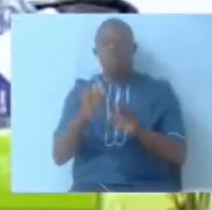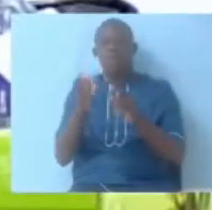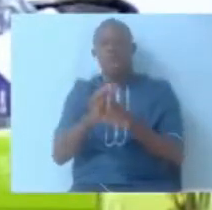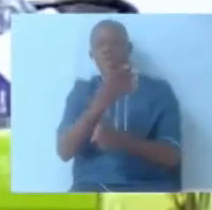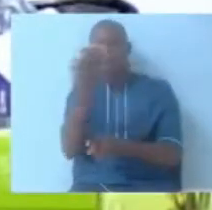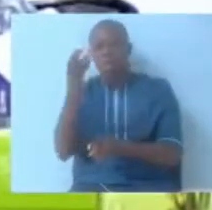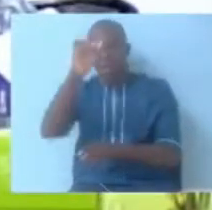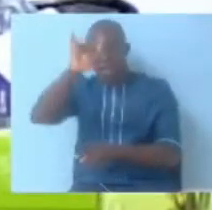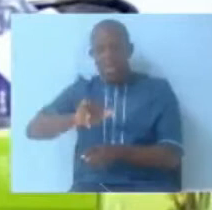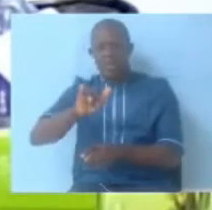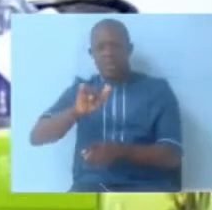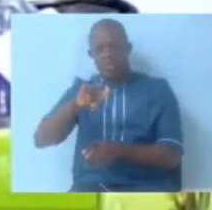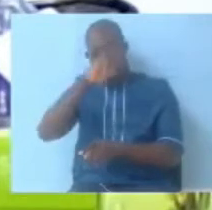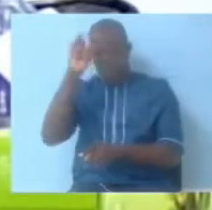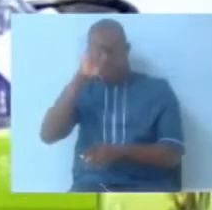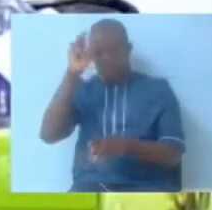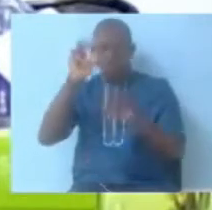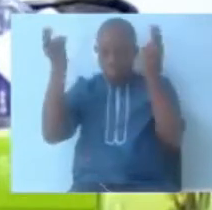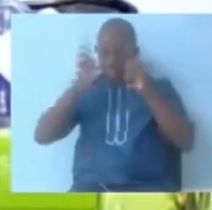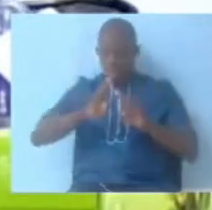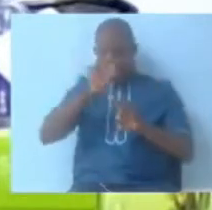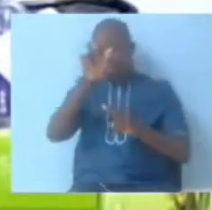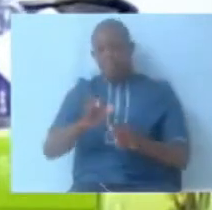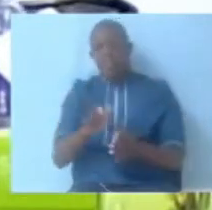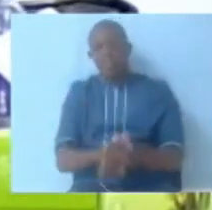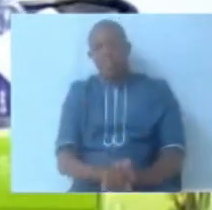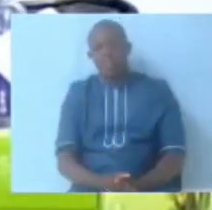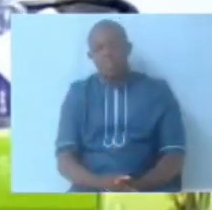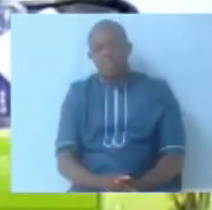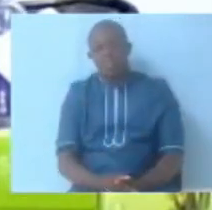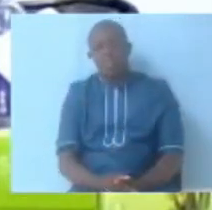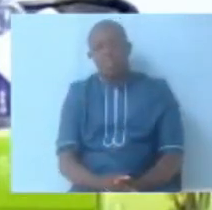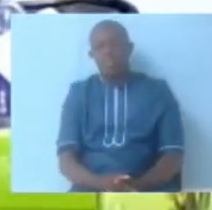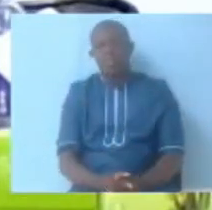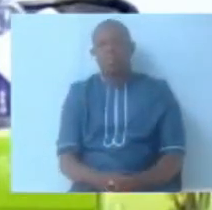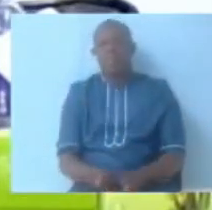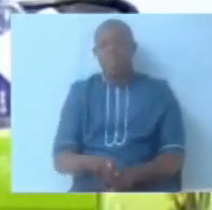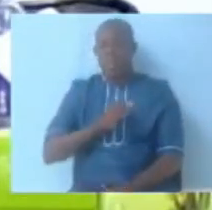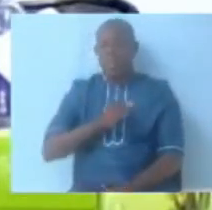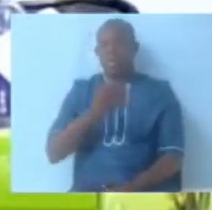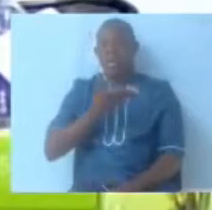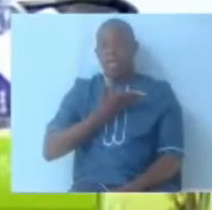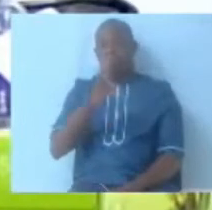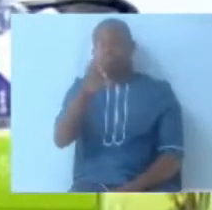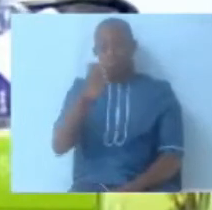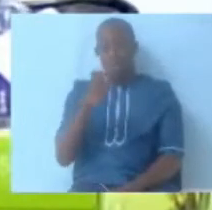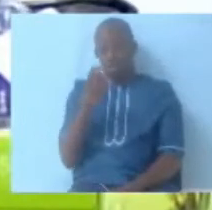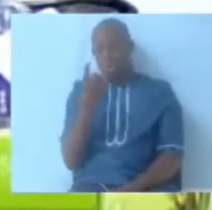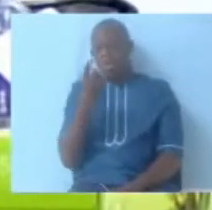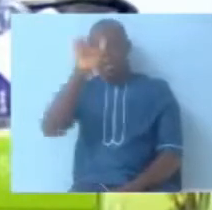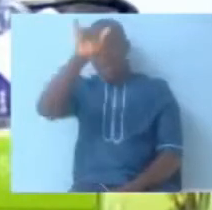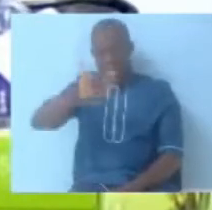jelle itarra nyingdoku wolkono. I have 21 years post call at the Gambian bar. Na sanji mwani kline